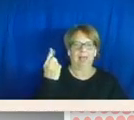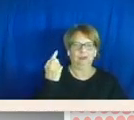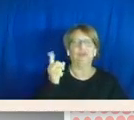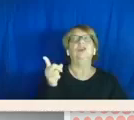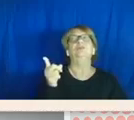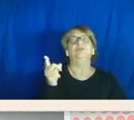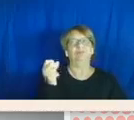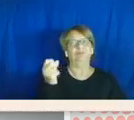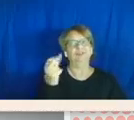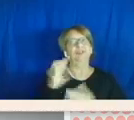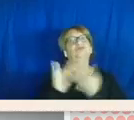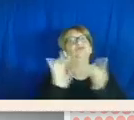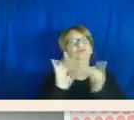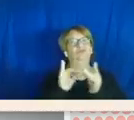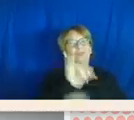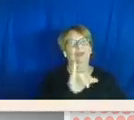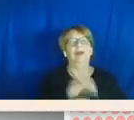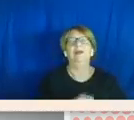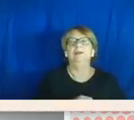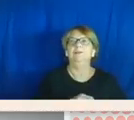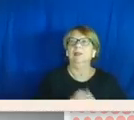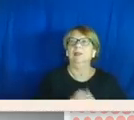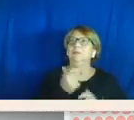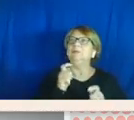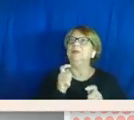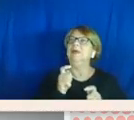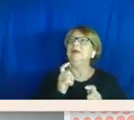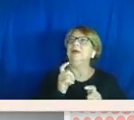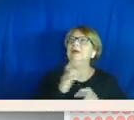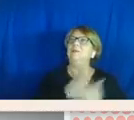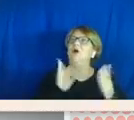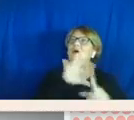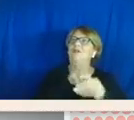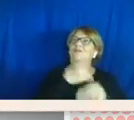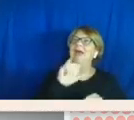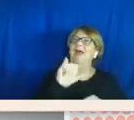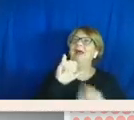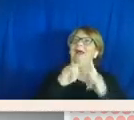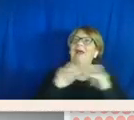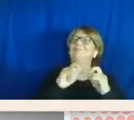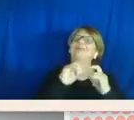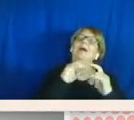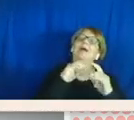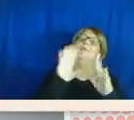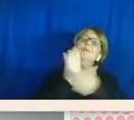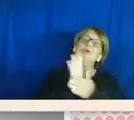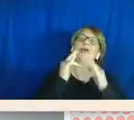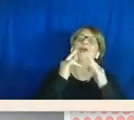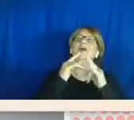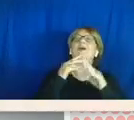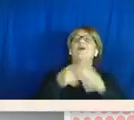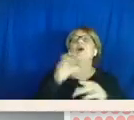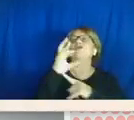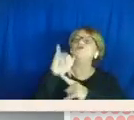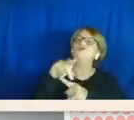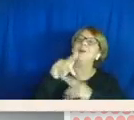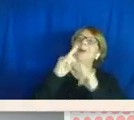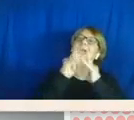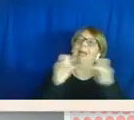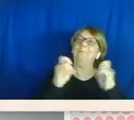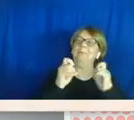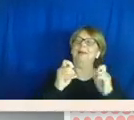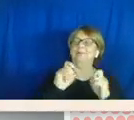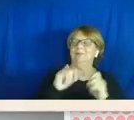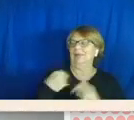it's also a big part of that film Crip Camp that's been popular on Netflix in the last couple of months. That whole fight's